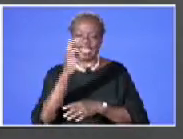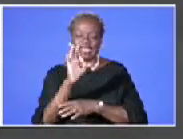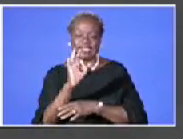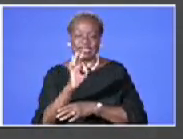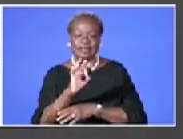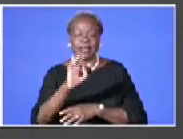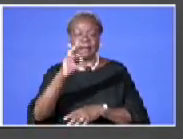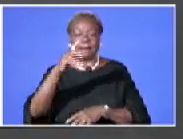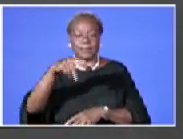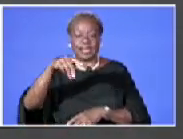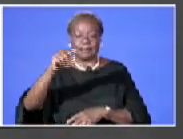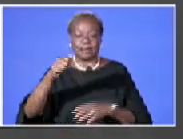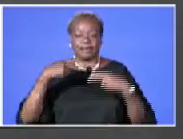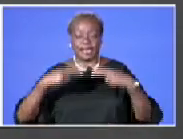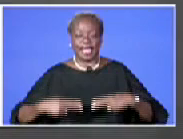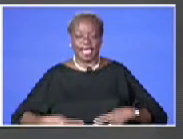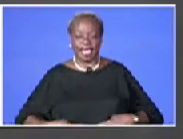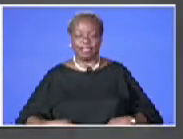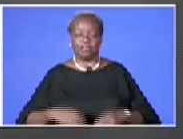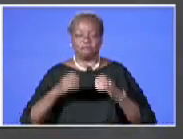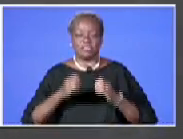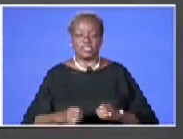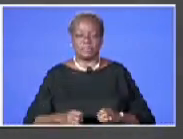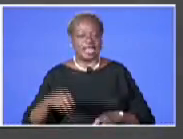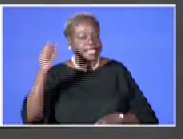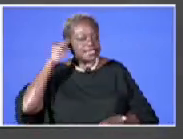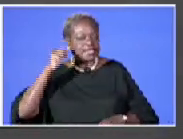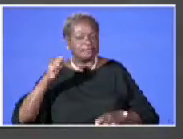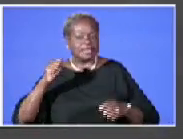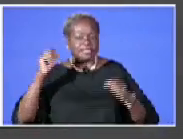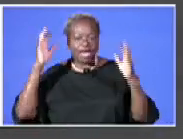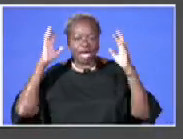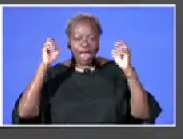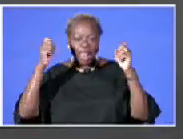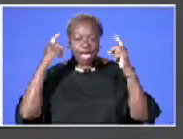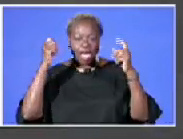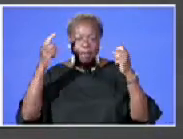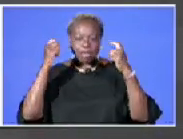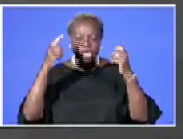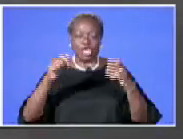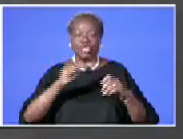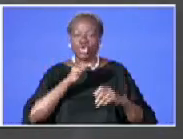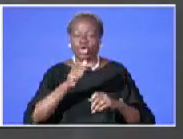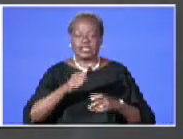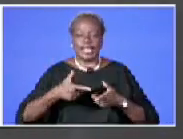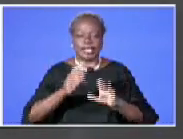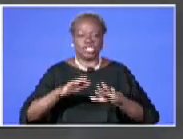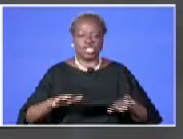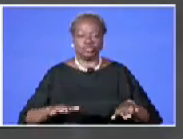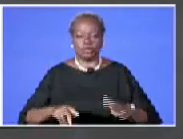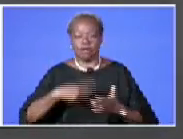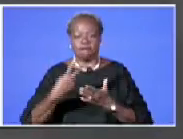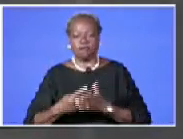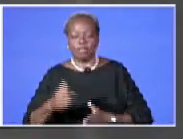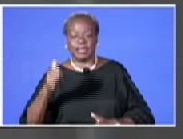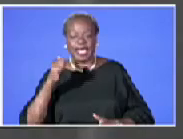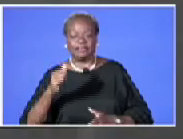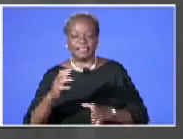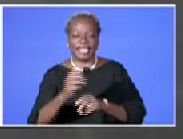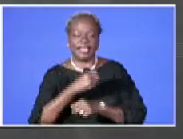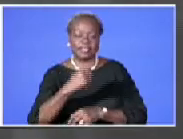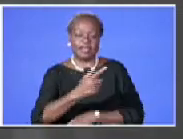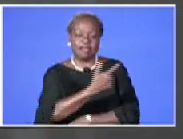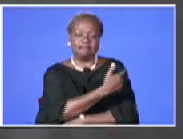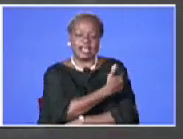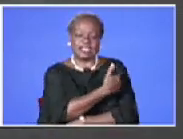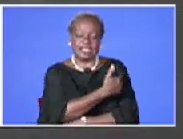Organization officials have been sounding the alarm not allow children to fall behind on getting those vaccines, which may present